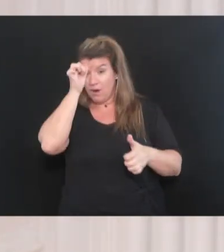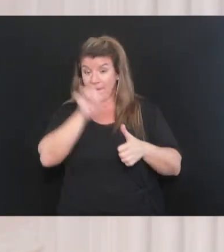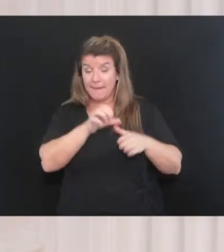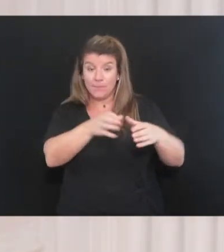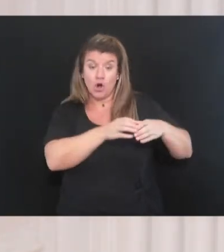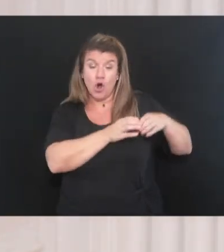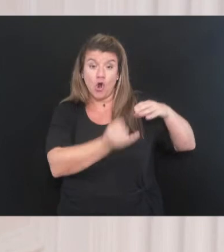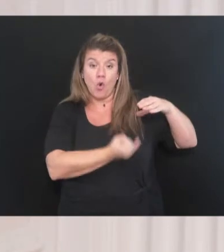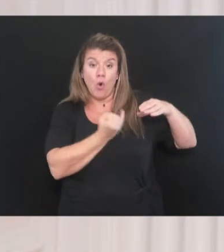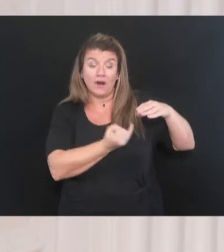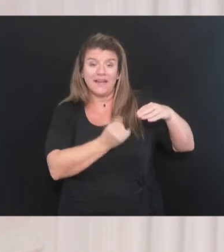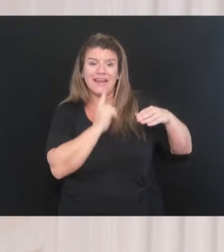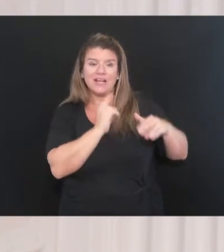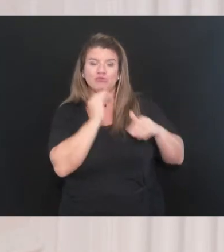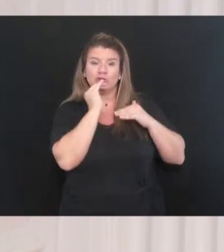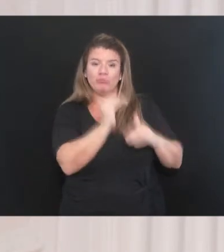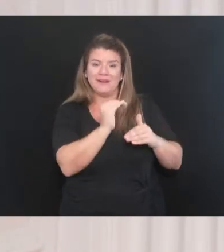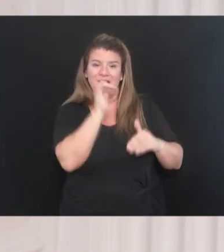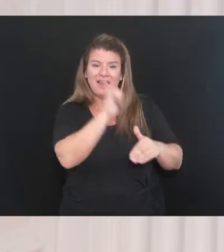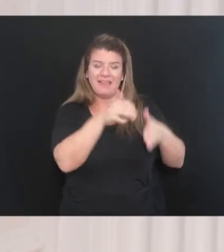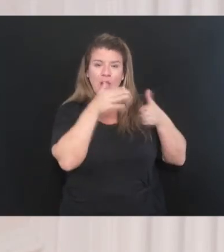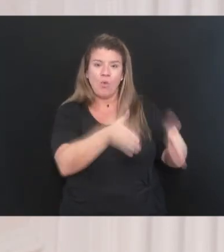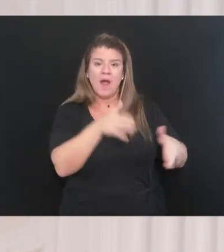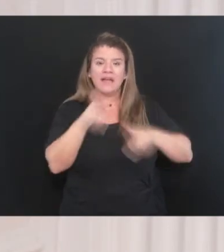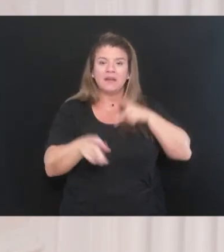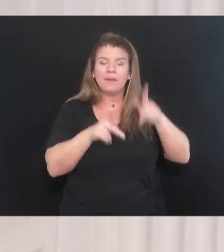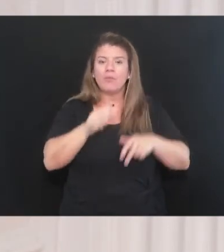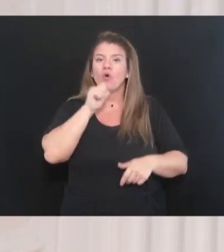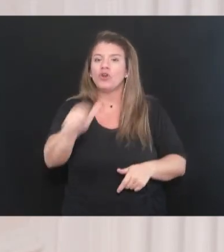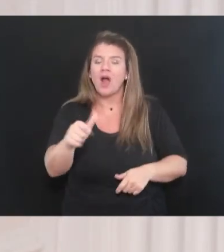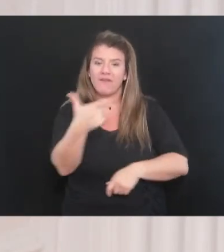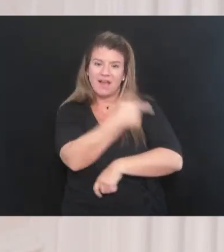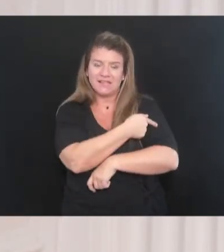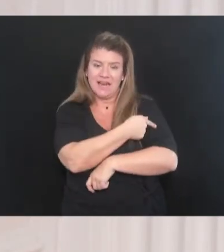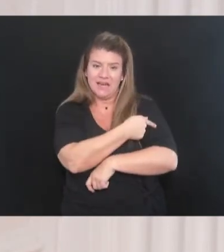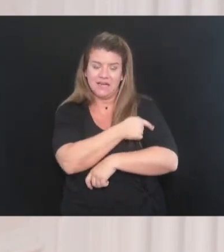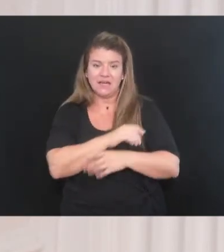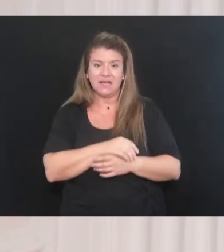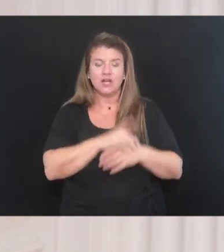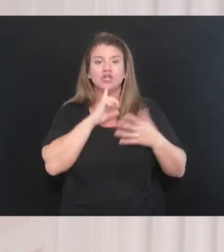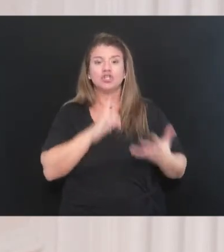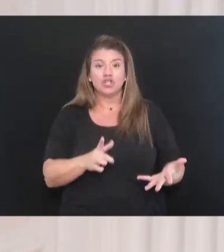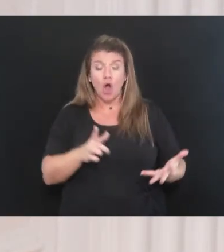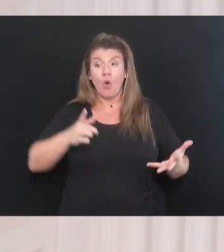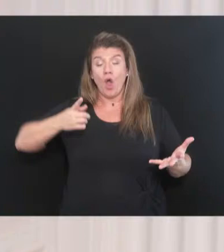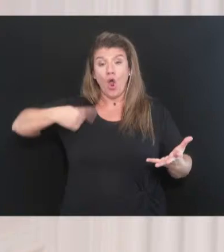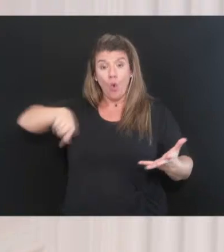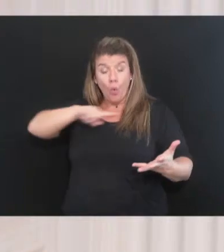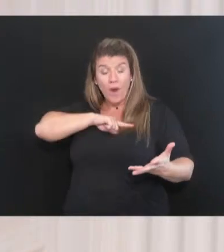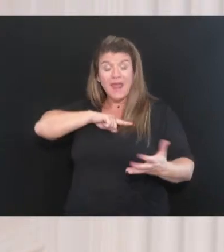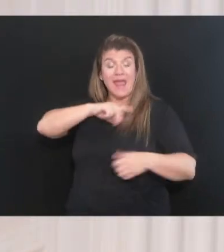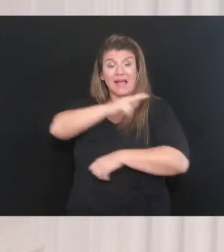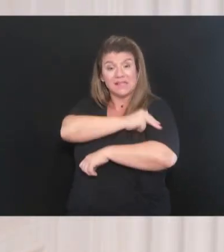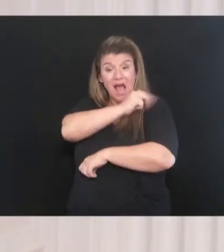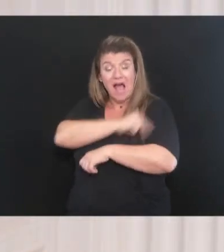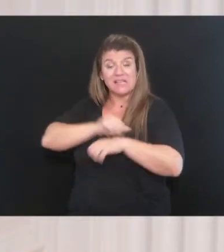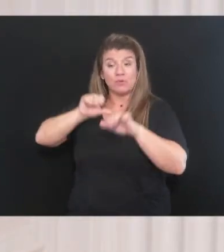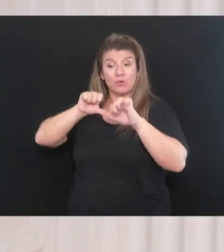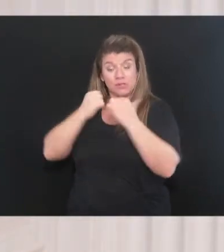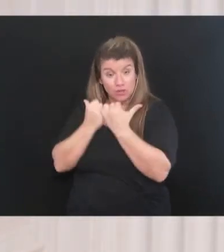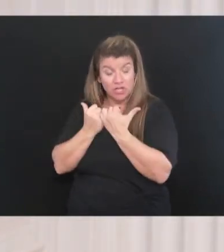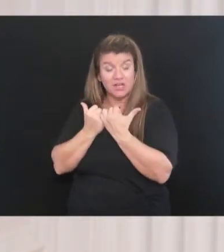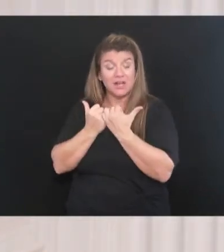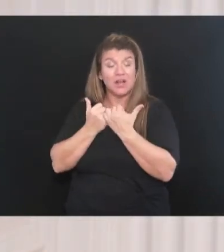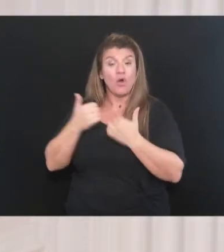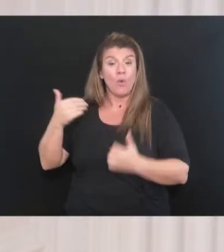really restricted in this way to people that are not vaccinated. So we, as the Hospital Association,